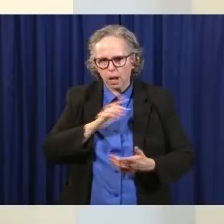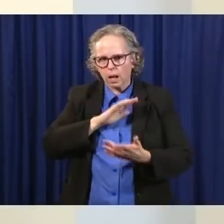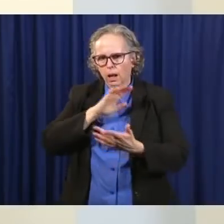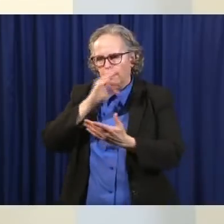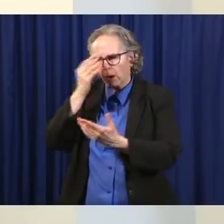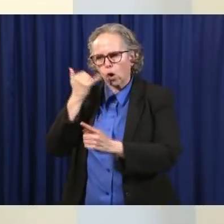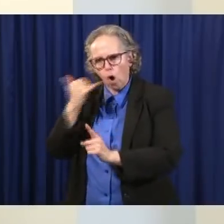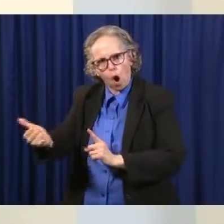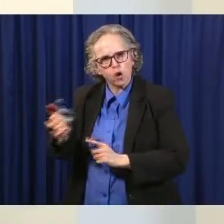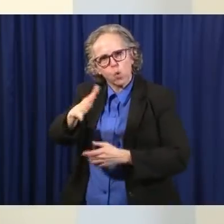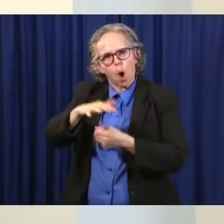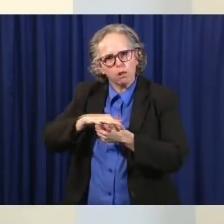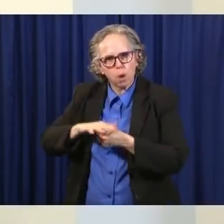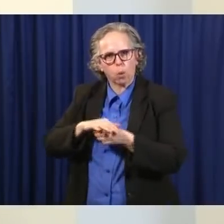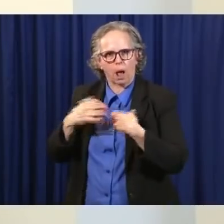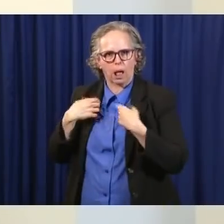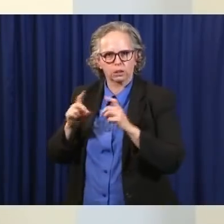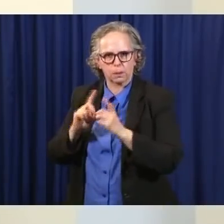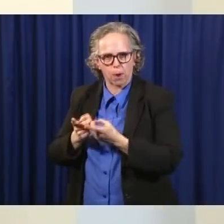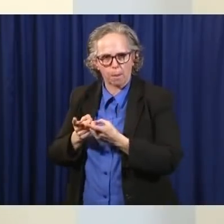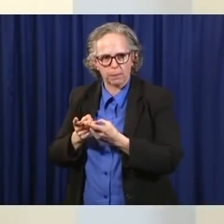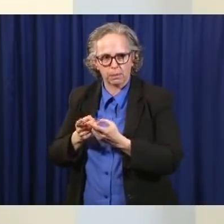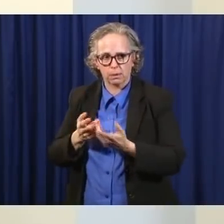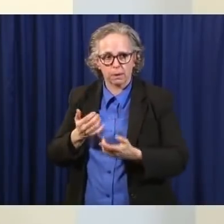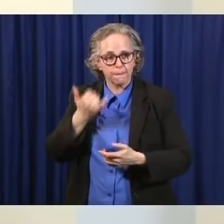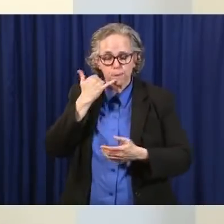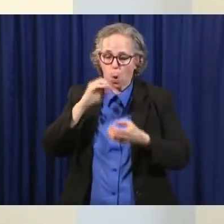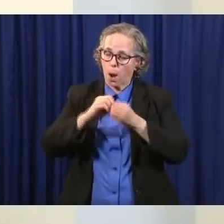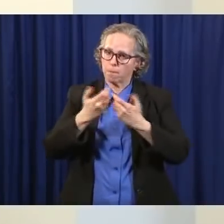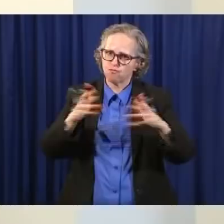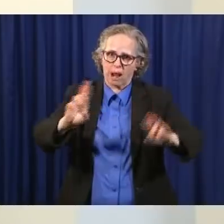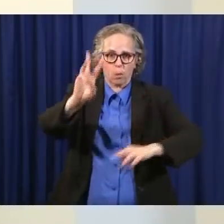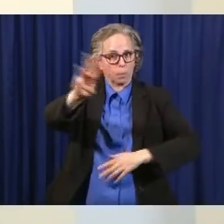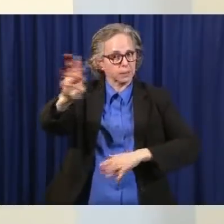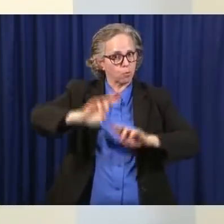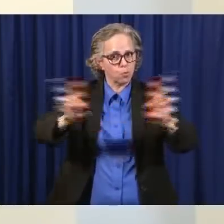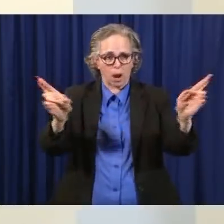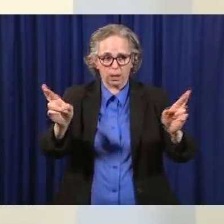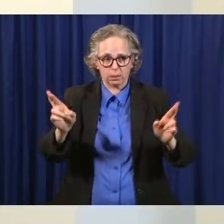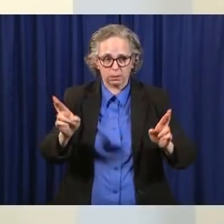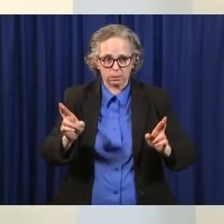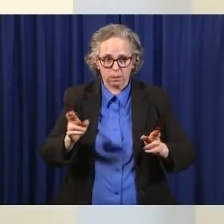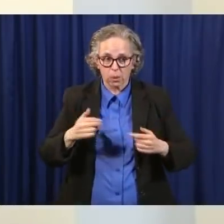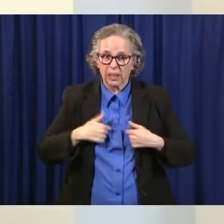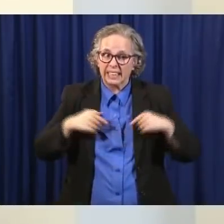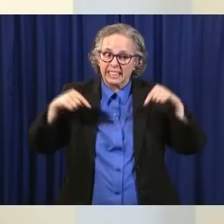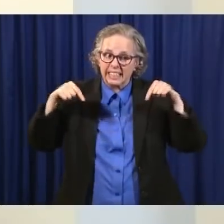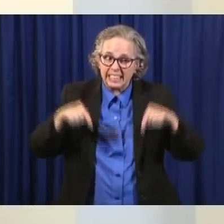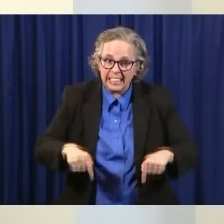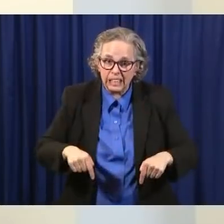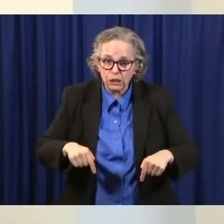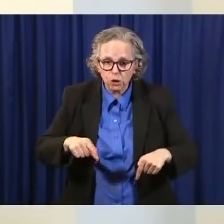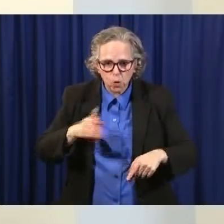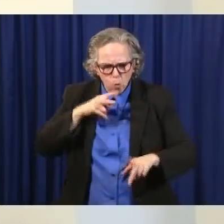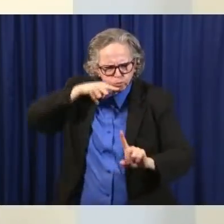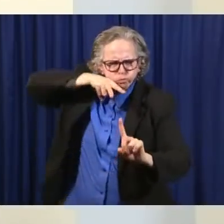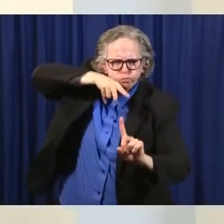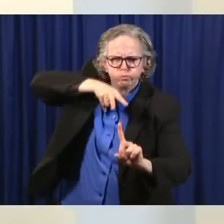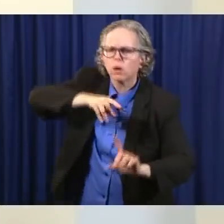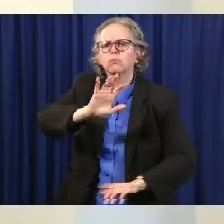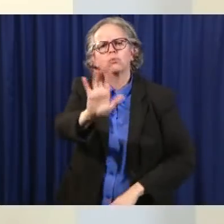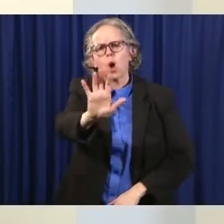those phone numbers on our website. We are here not to regulate you. We are here to help you do the